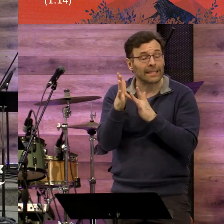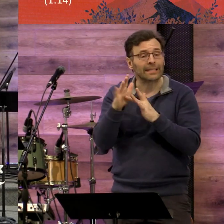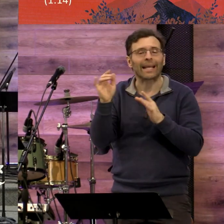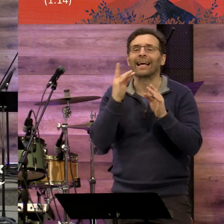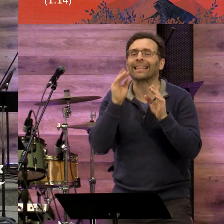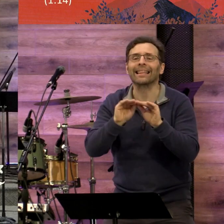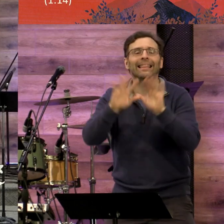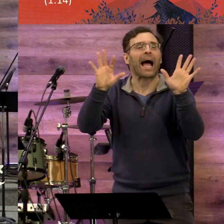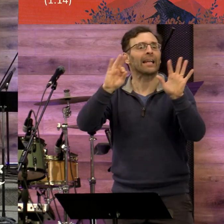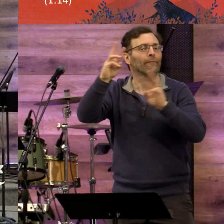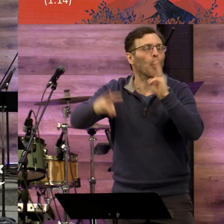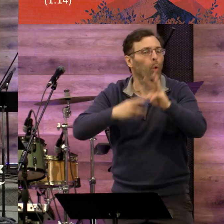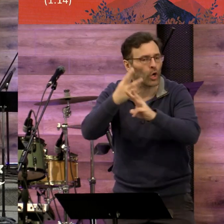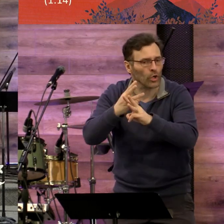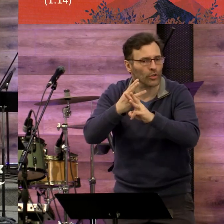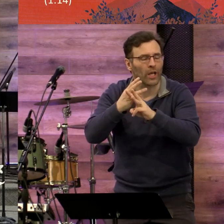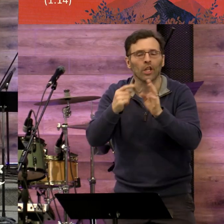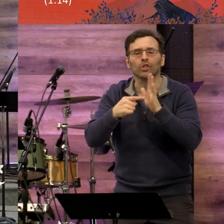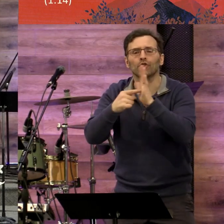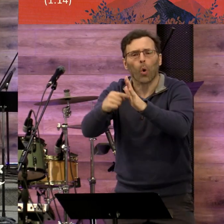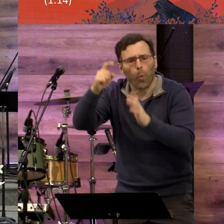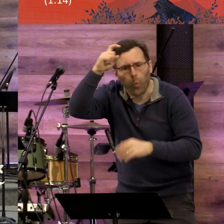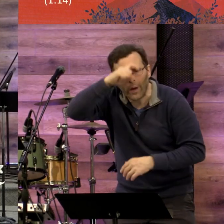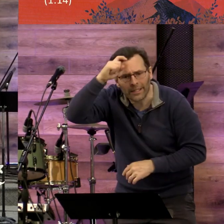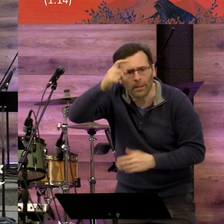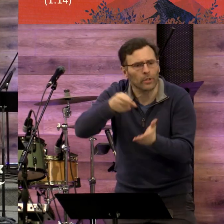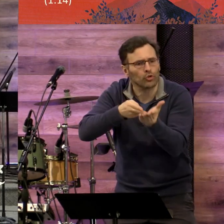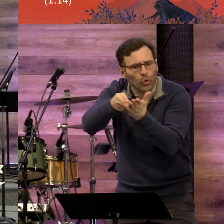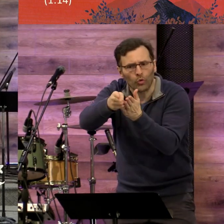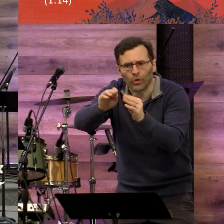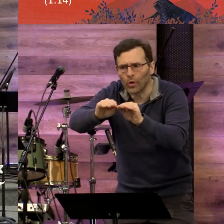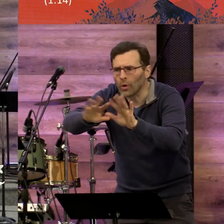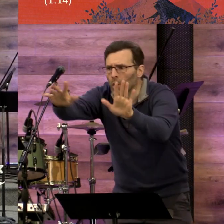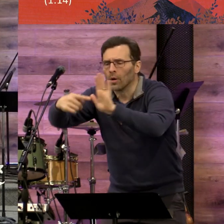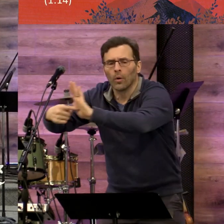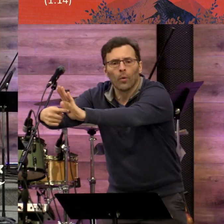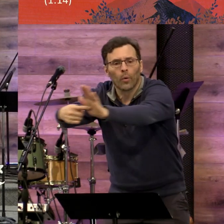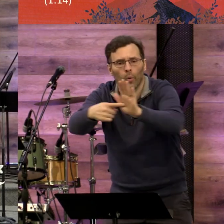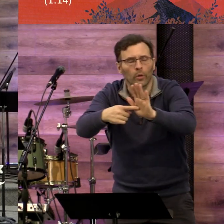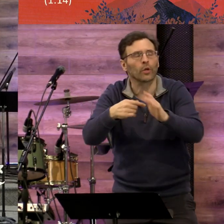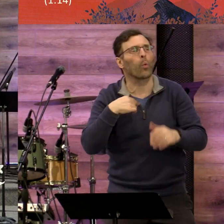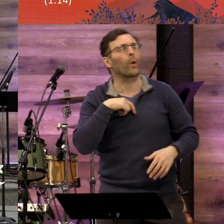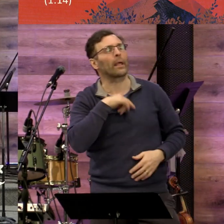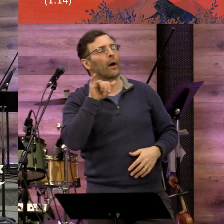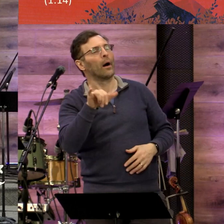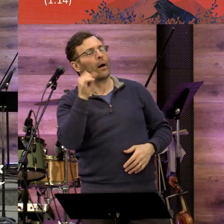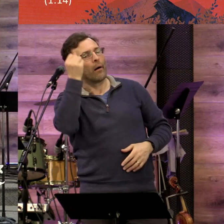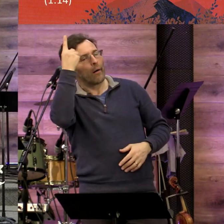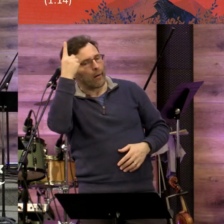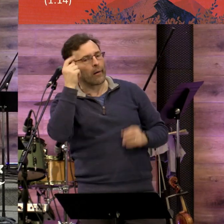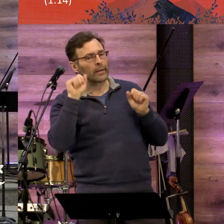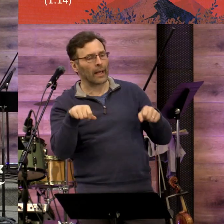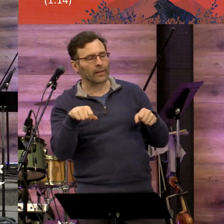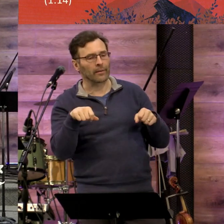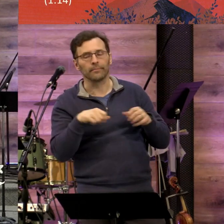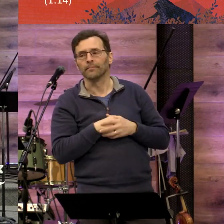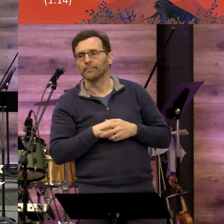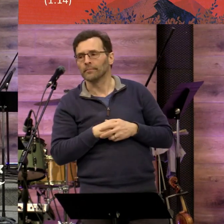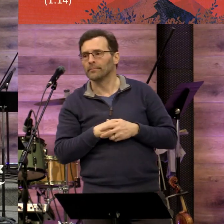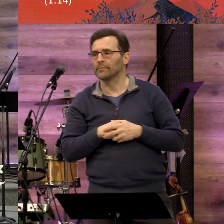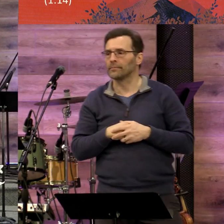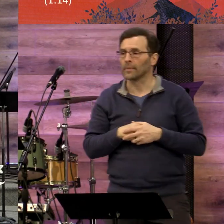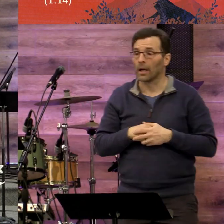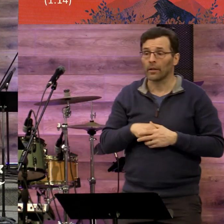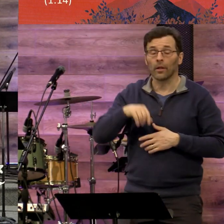that revealed the wisdom, that reveals wisdom and truth. So by him we see. See that in verses 4 and 5 and 8 and 9. And